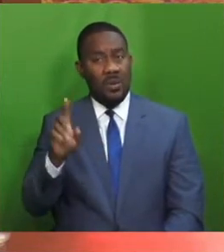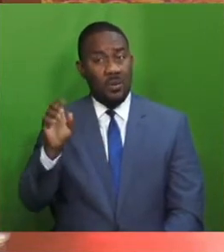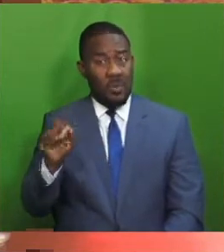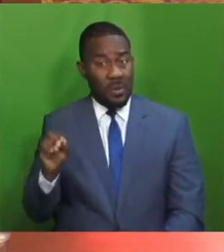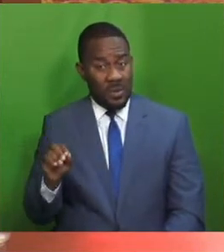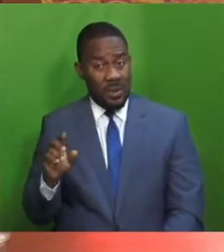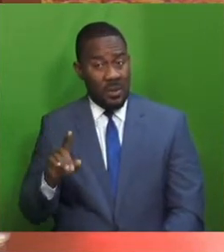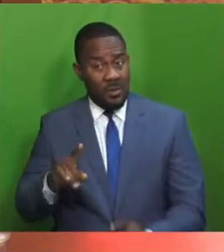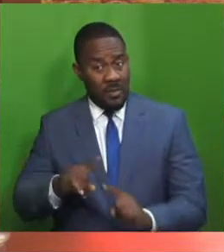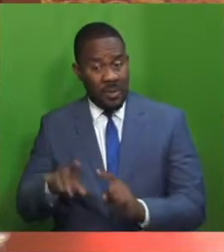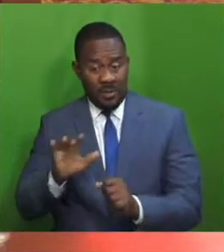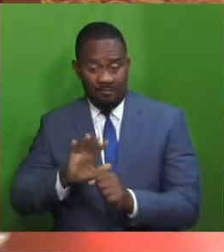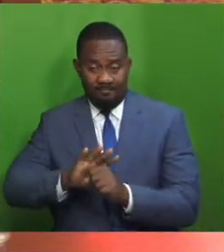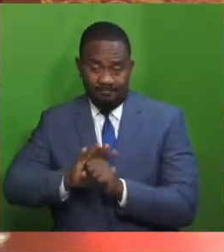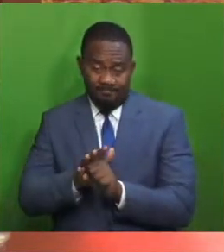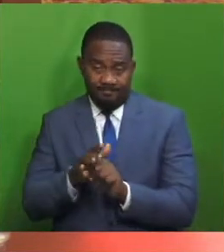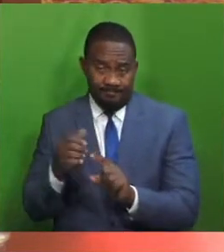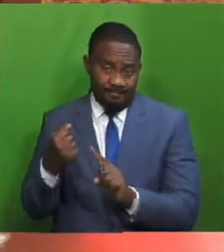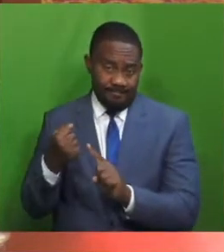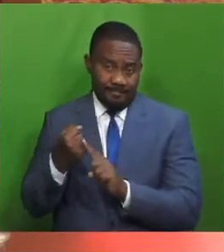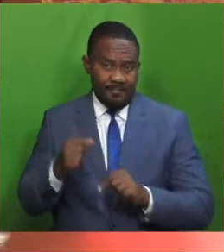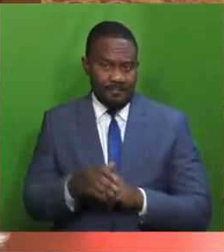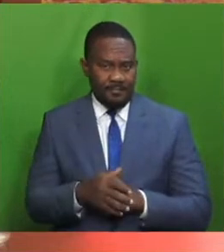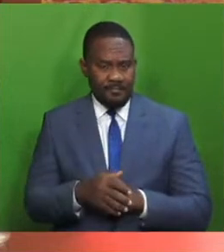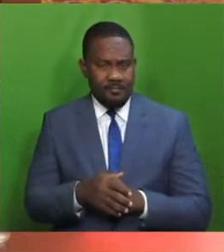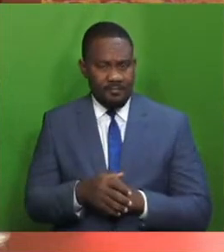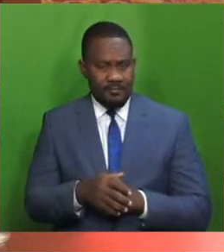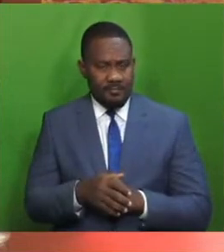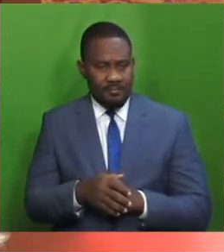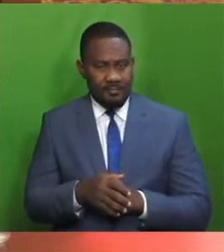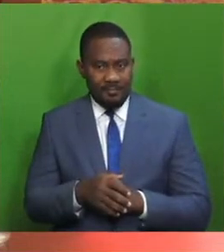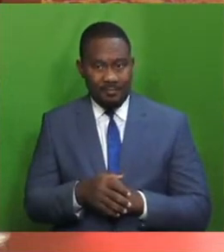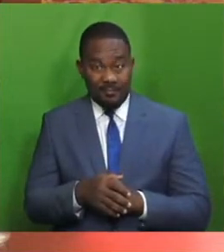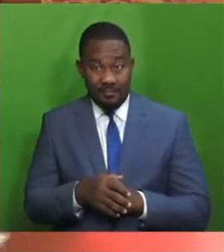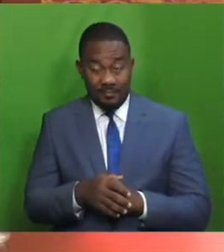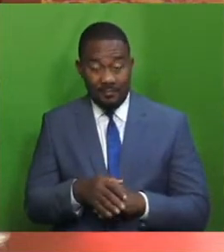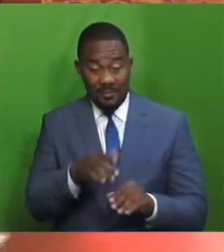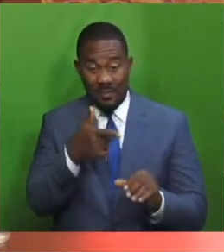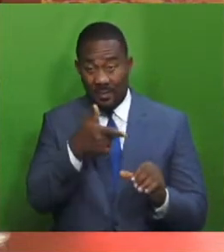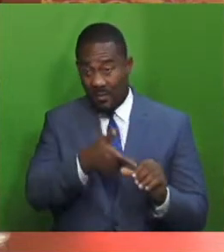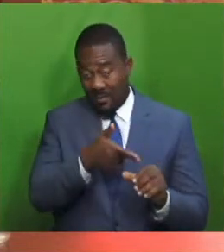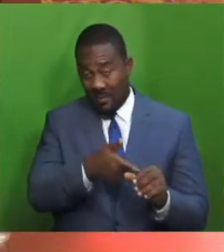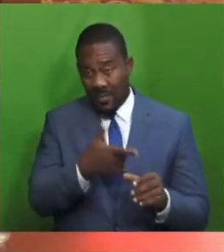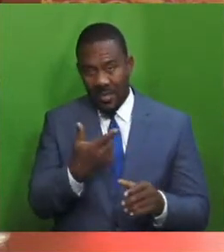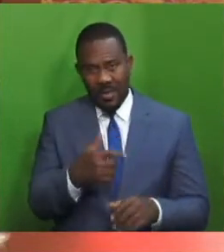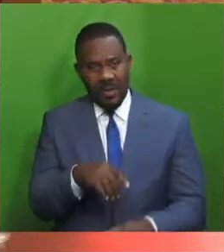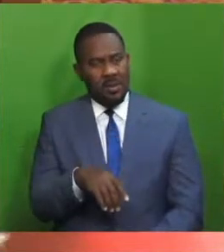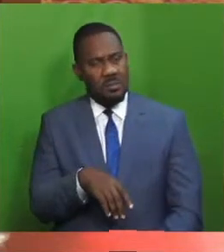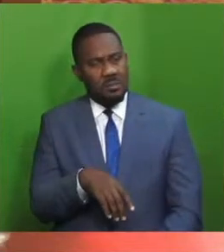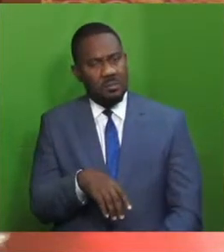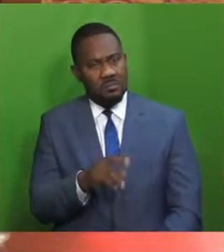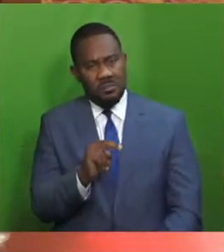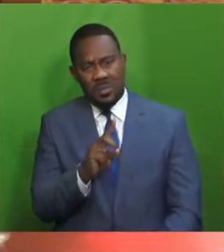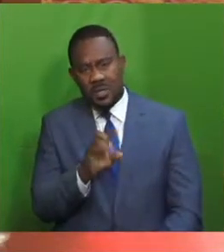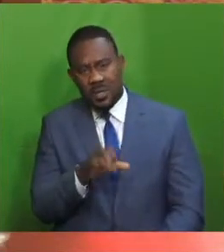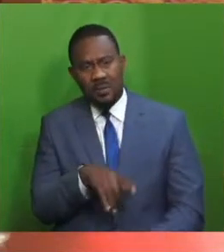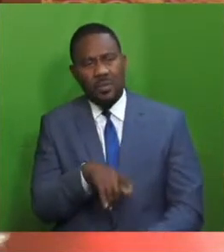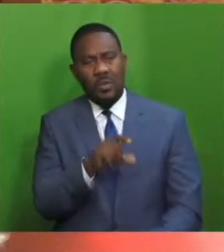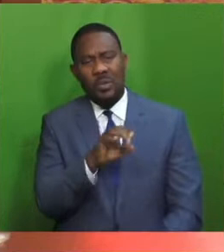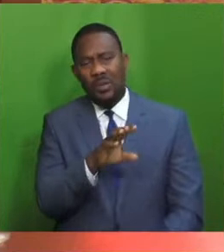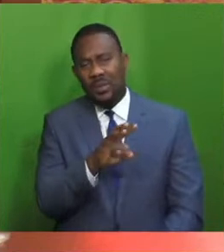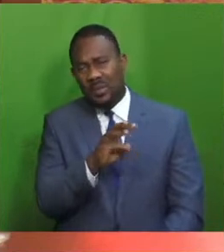The Speaker, oil and gas, under the NDC, 2016, it grew at a negative. Oil and